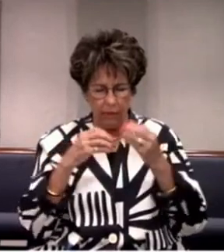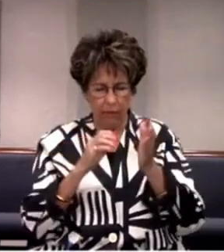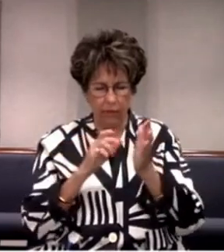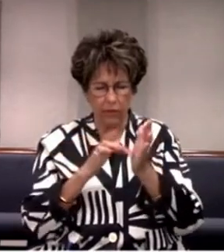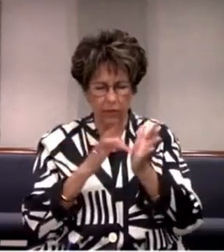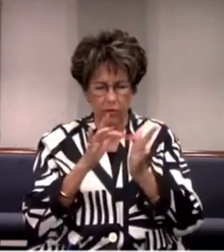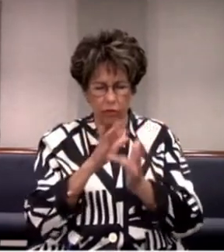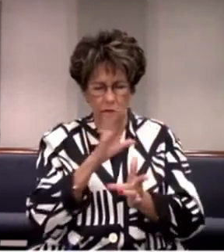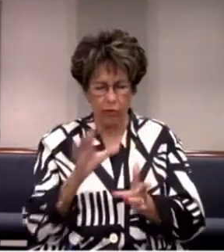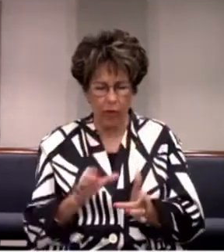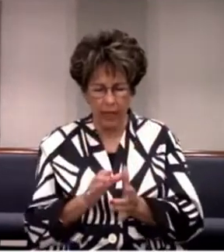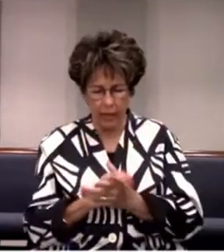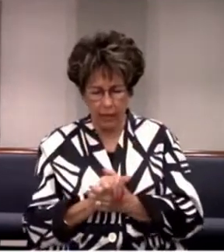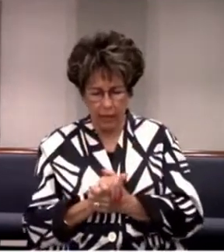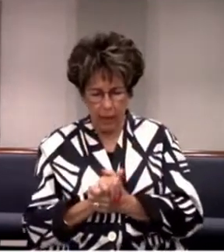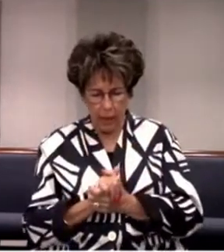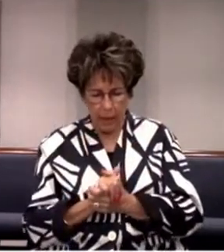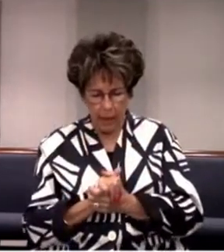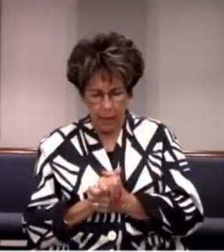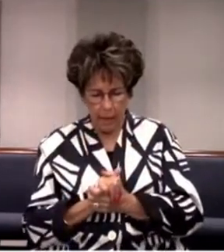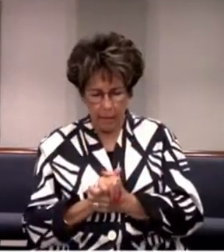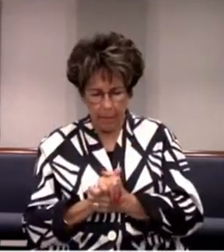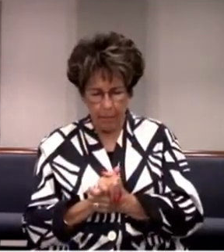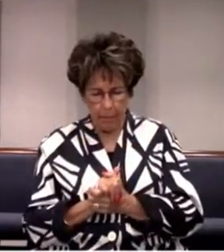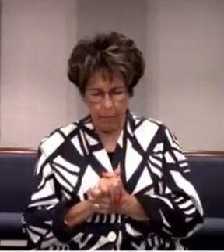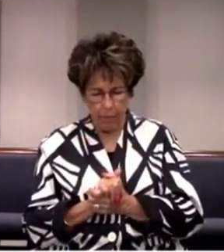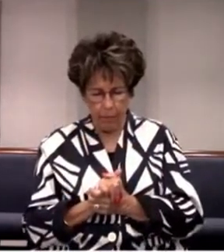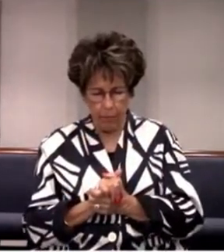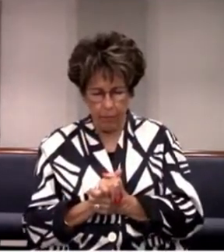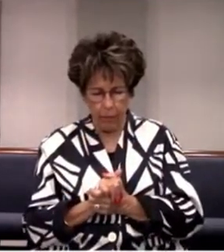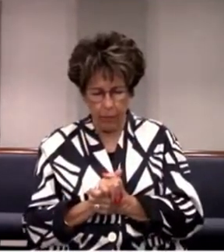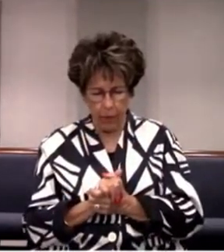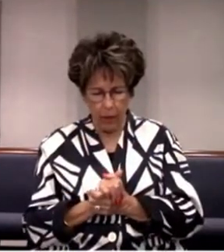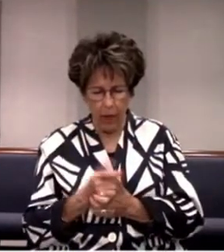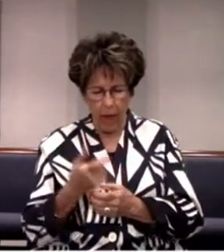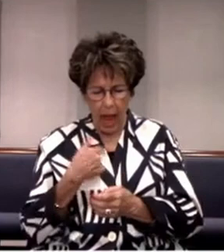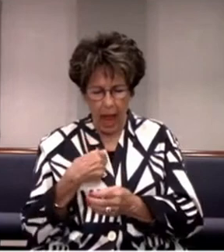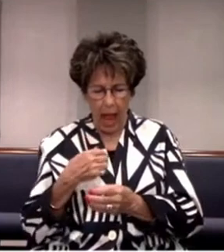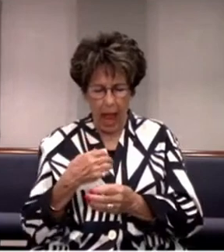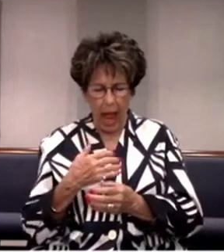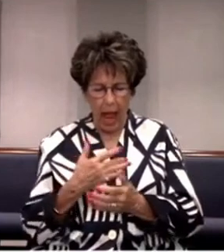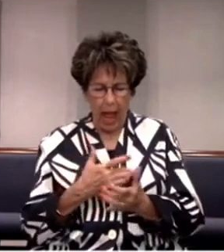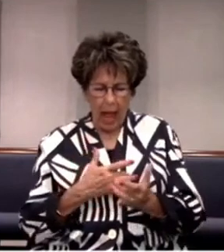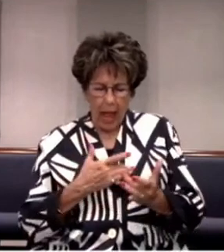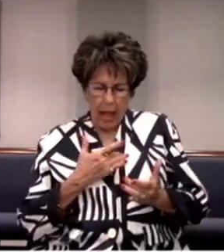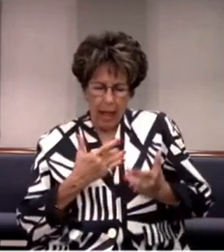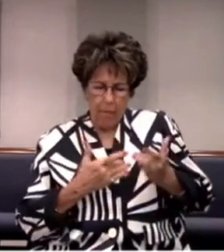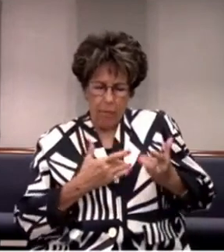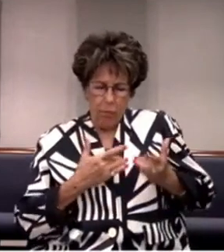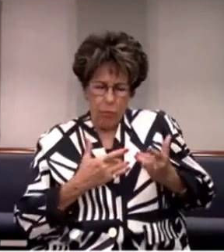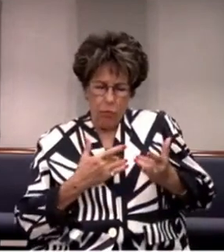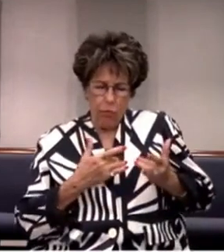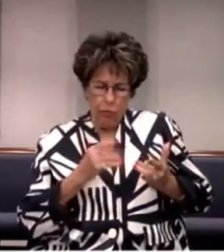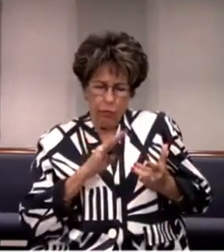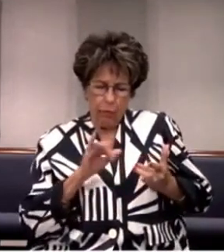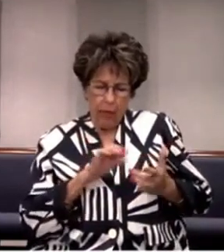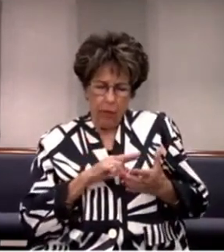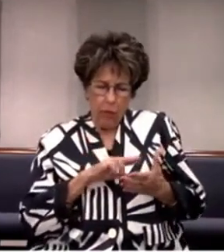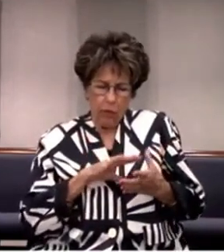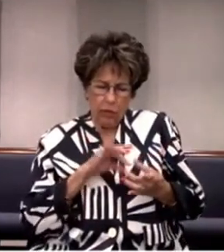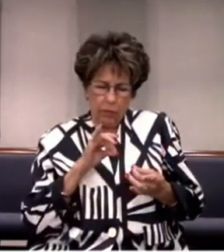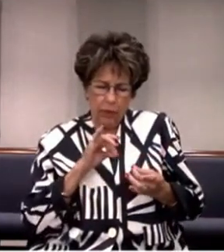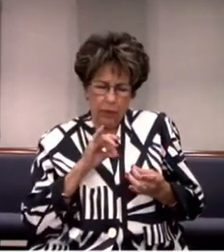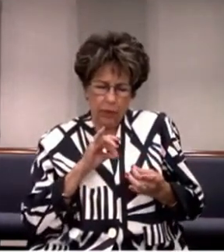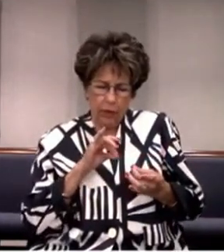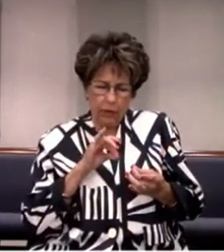I wonder tonight with heads bowed and eyes closed, and I'm moved by the Holy Spirit of God to do this, so just give me a second. you're here